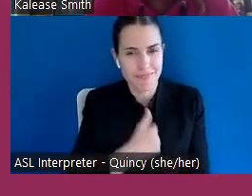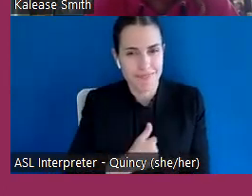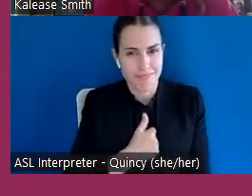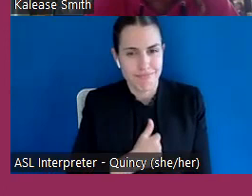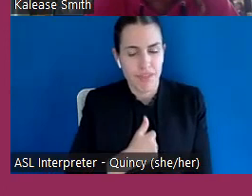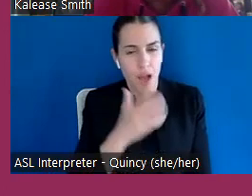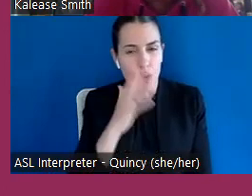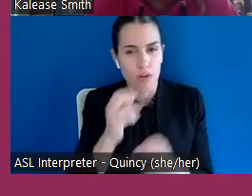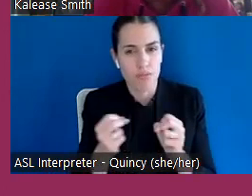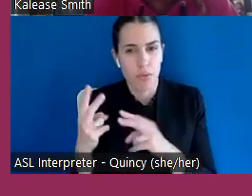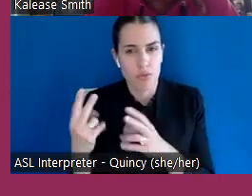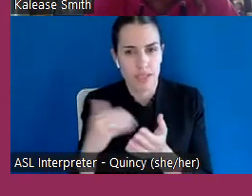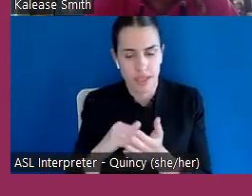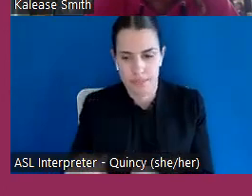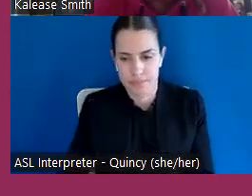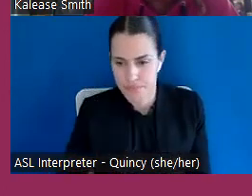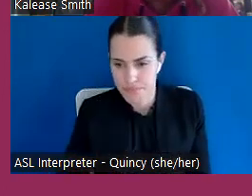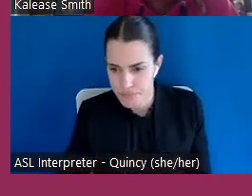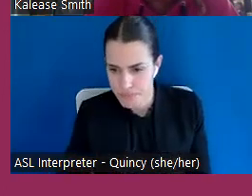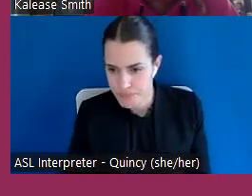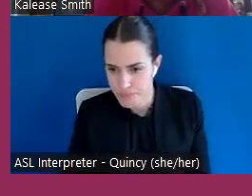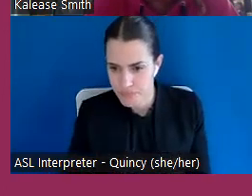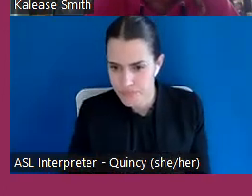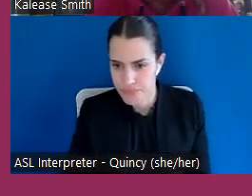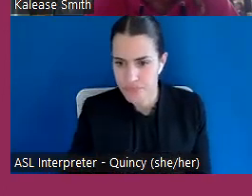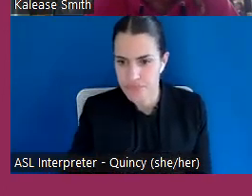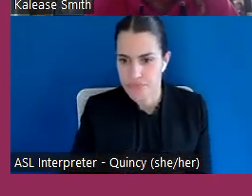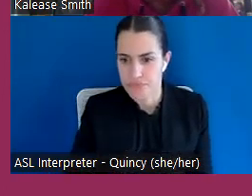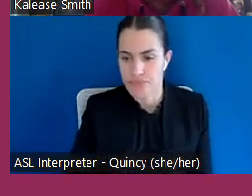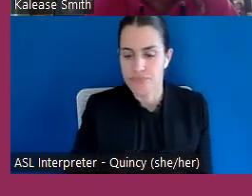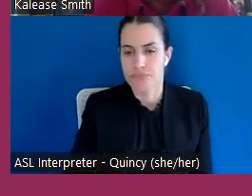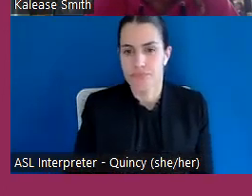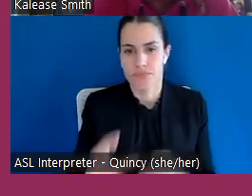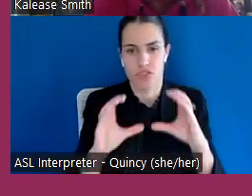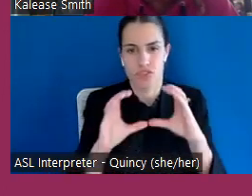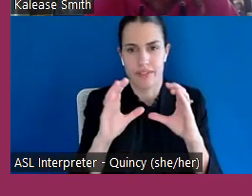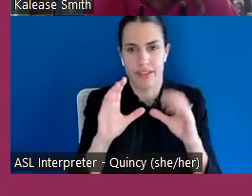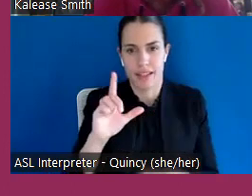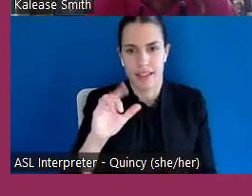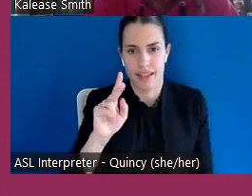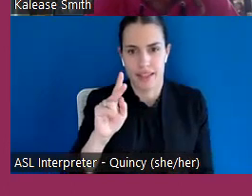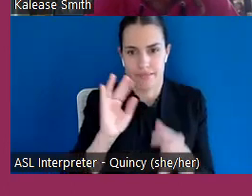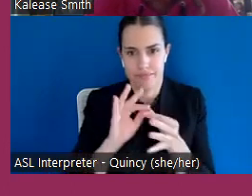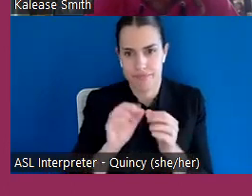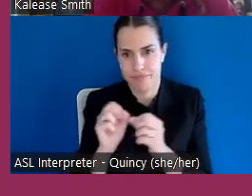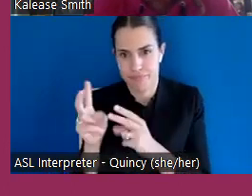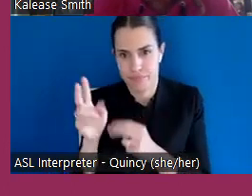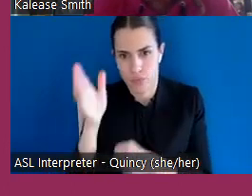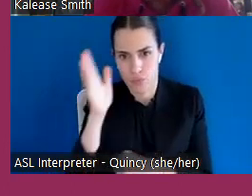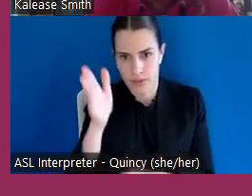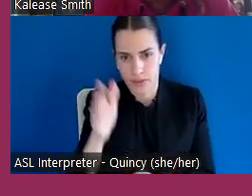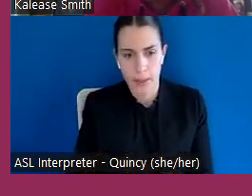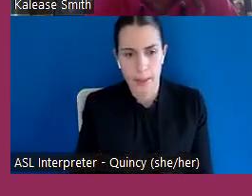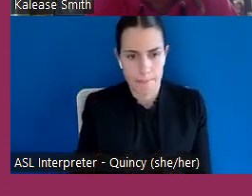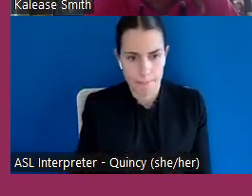that. So I'm going to pull up the correct certificate link for everyone here. And if you